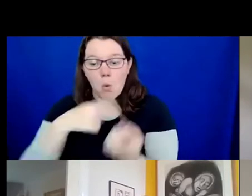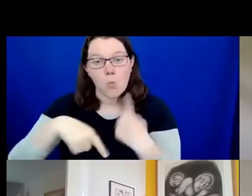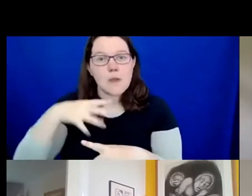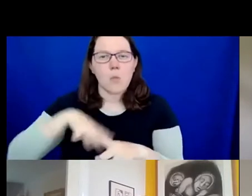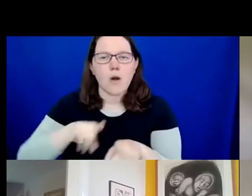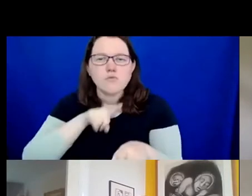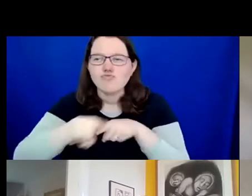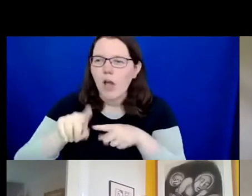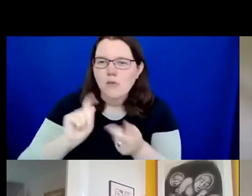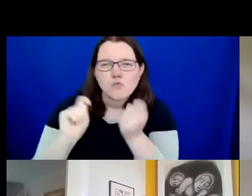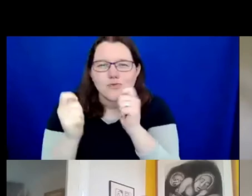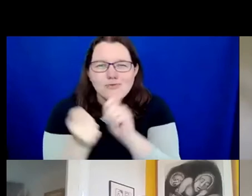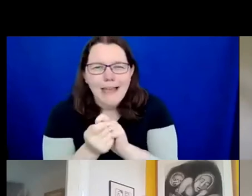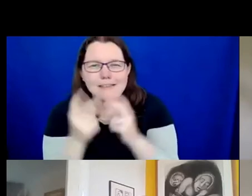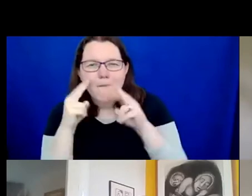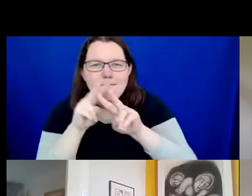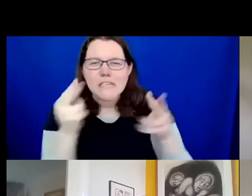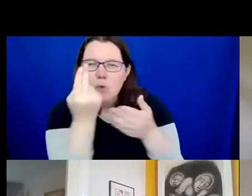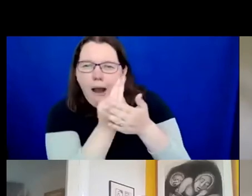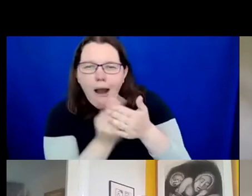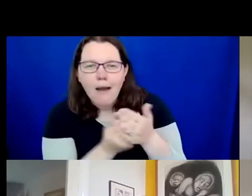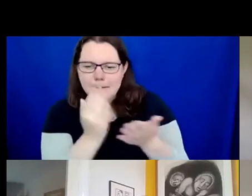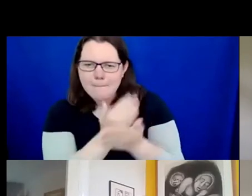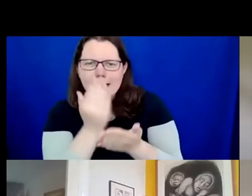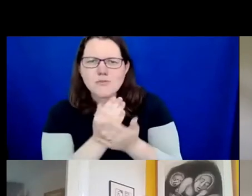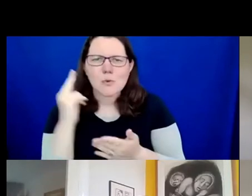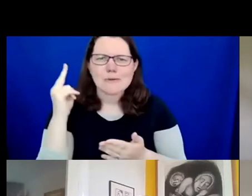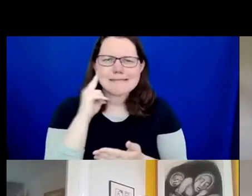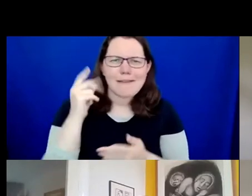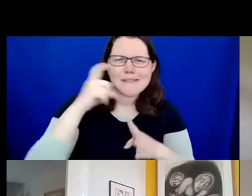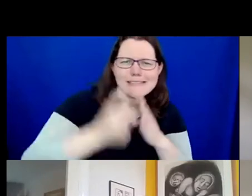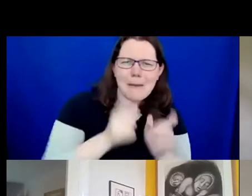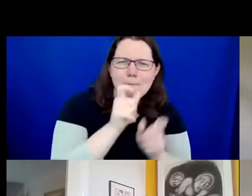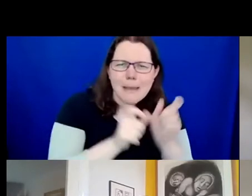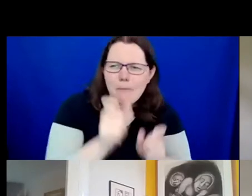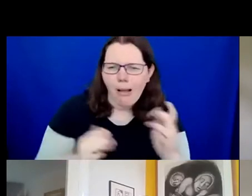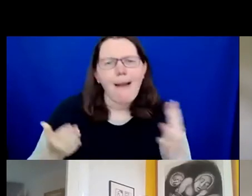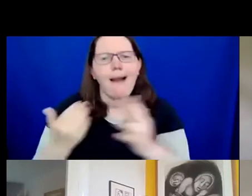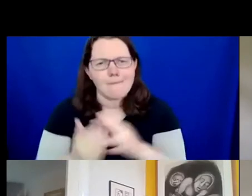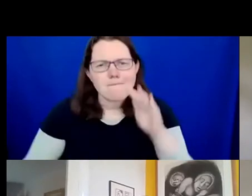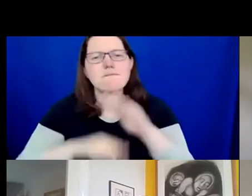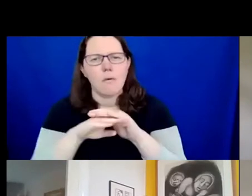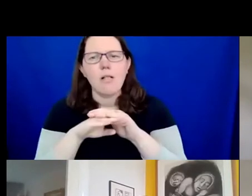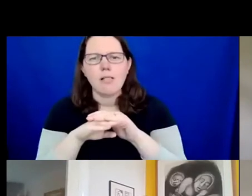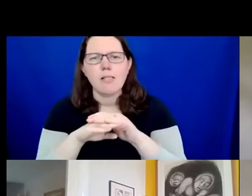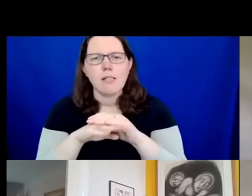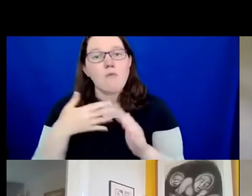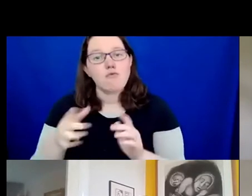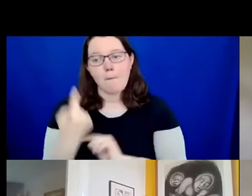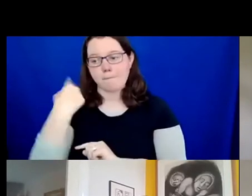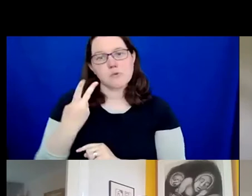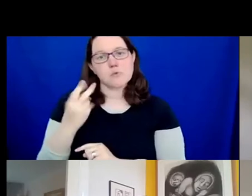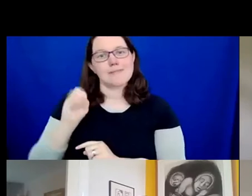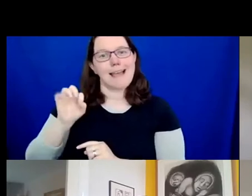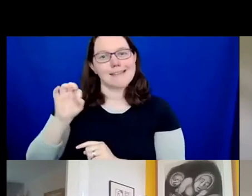becomes more inclusive and accessible for disabled people. Since 2018, DASH has worked with partners MAC,